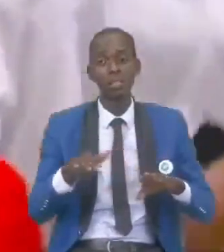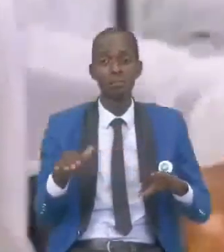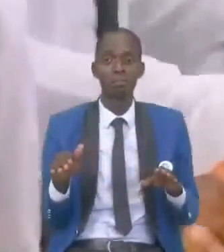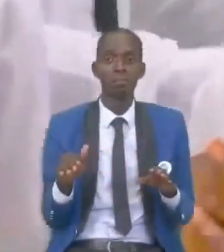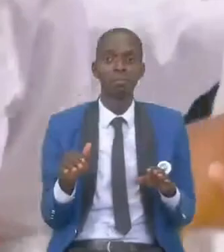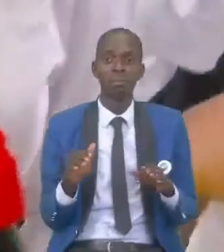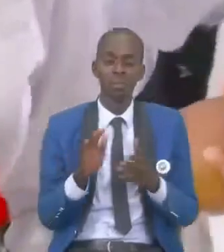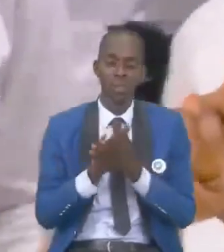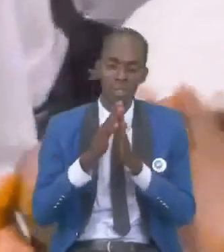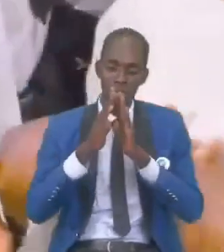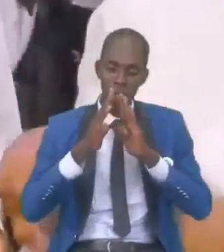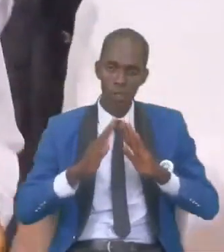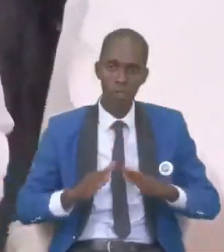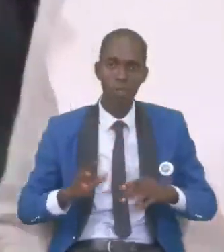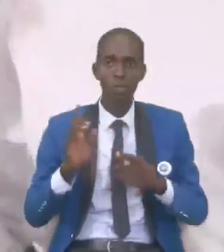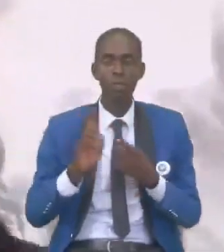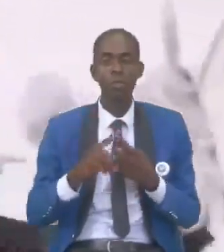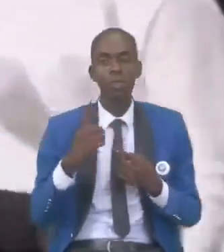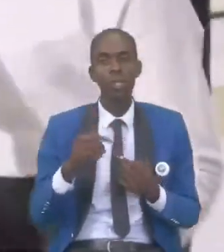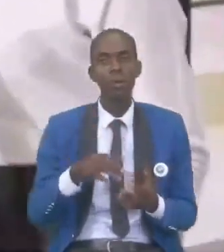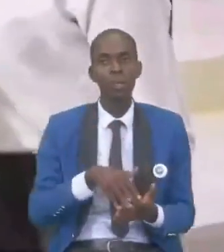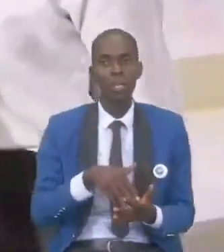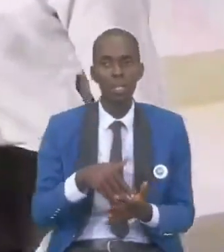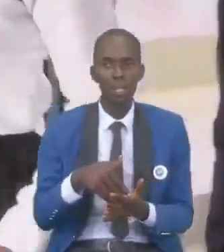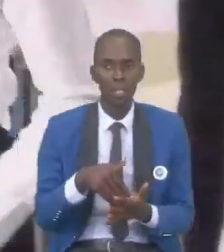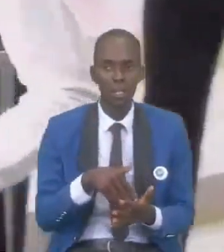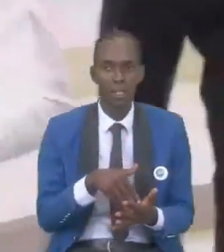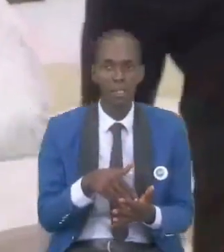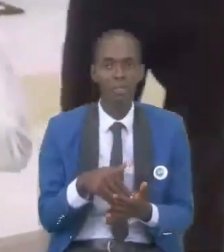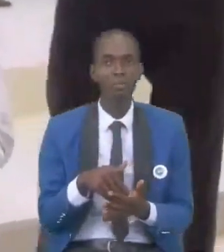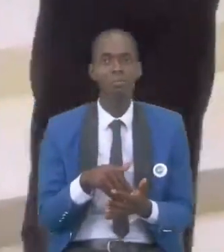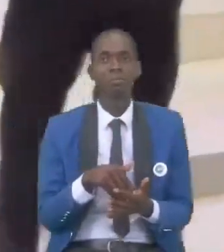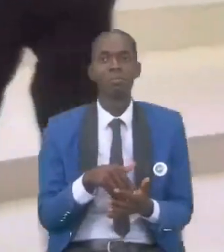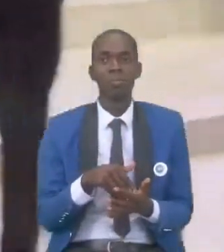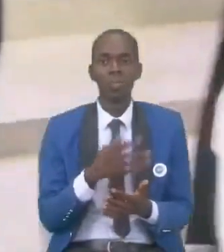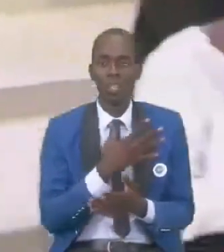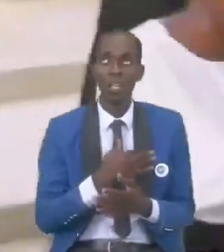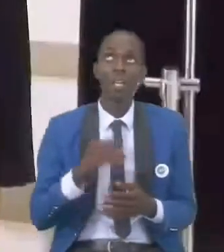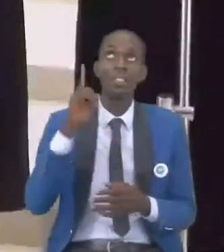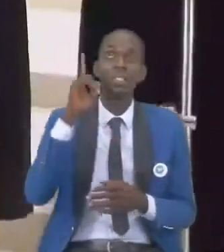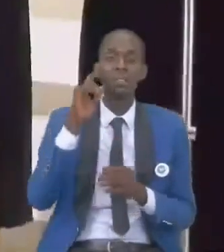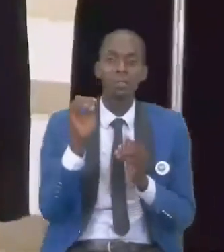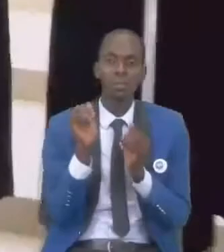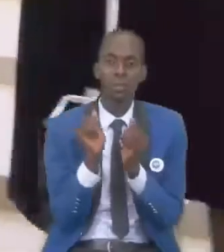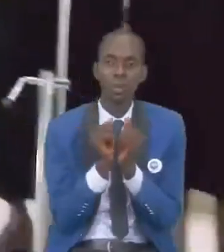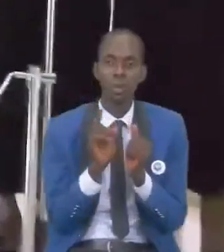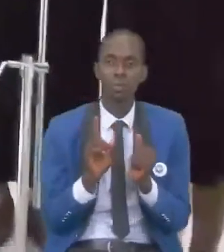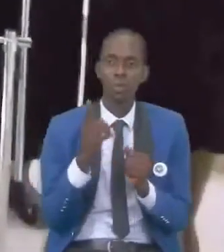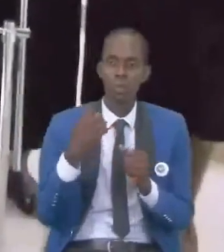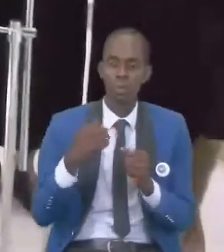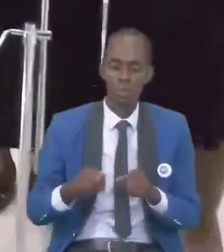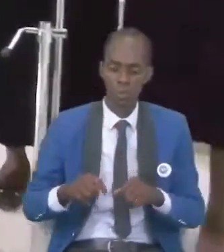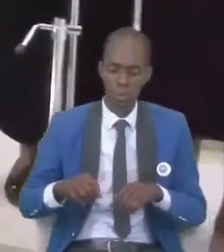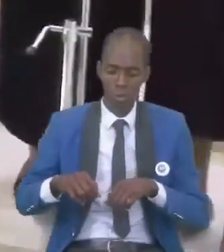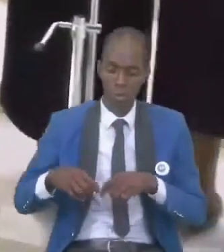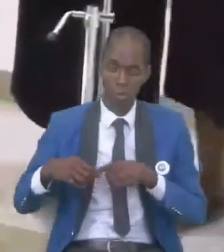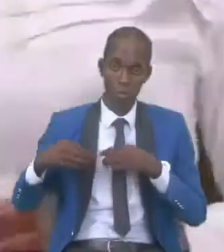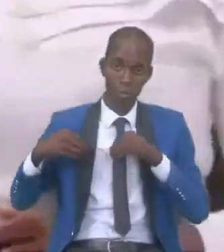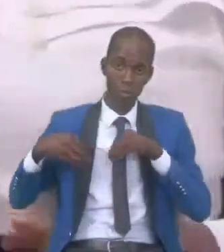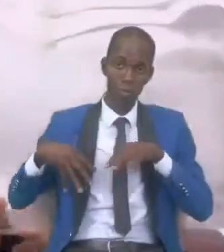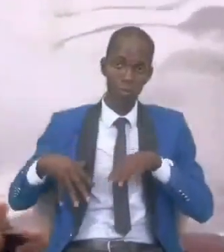hopeless, peace to the weary, and he binds up the